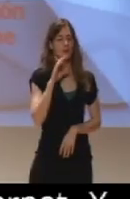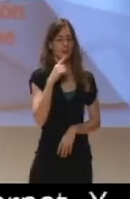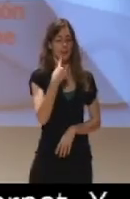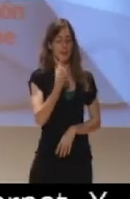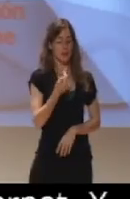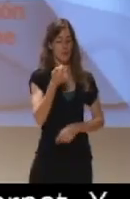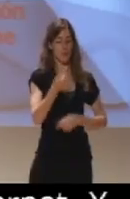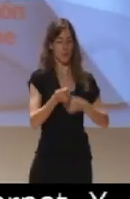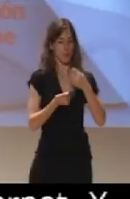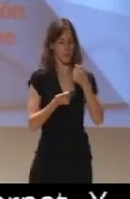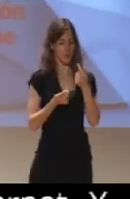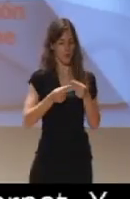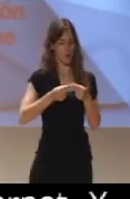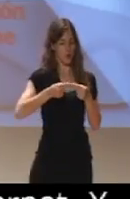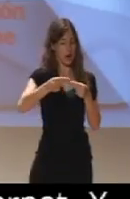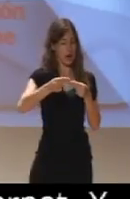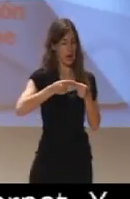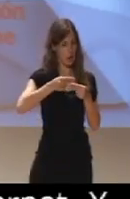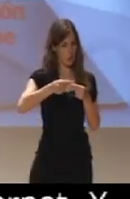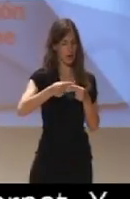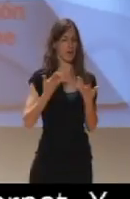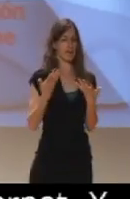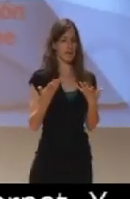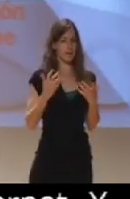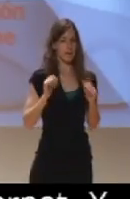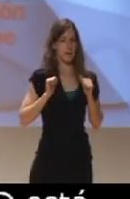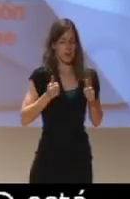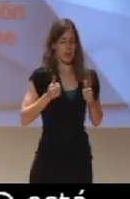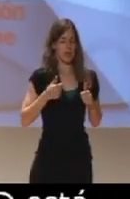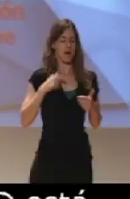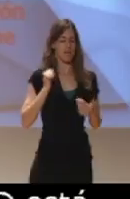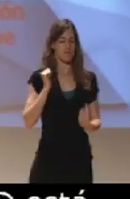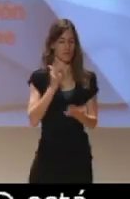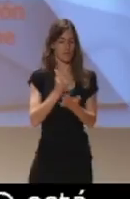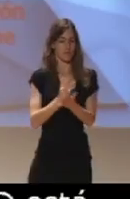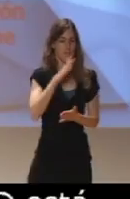And as I was saying, the UNED is